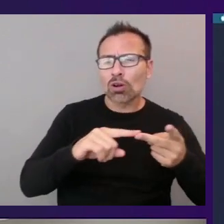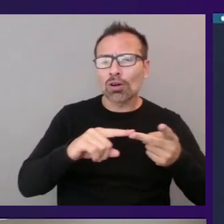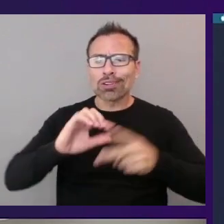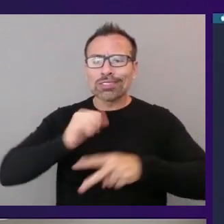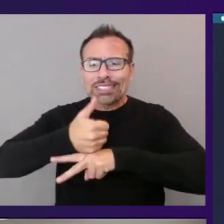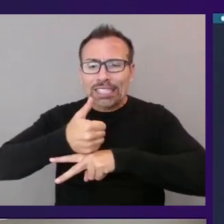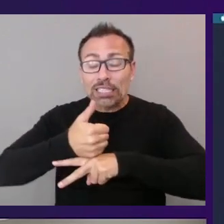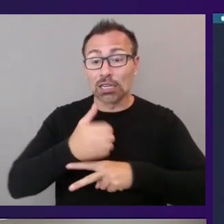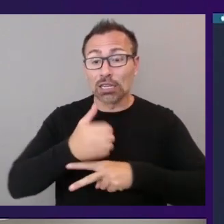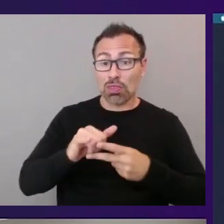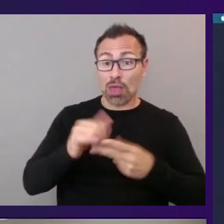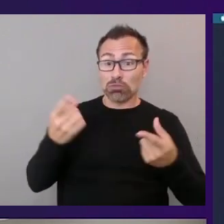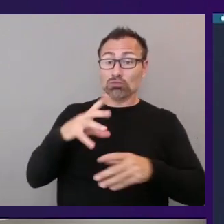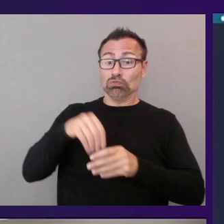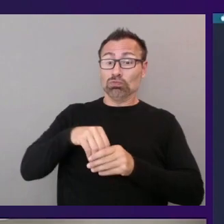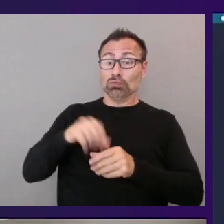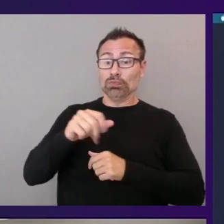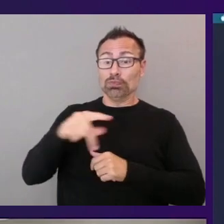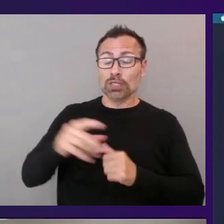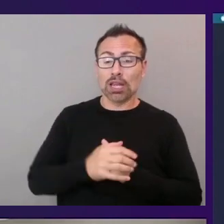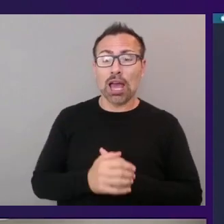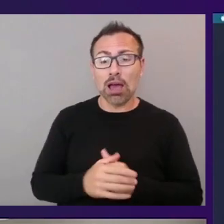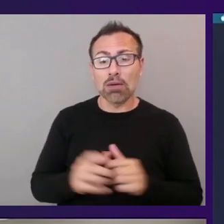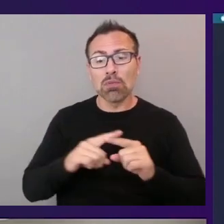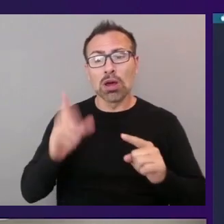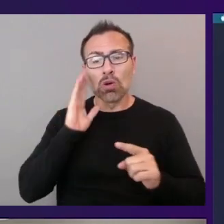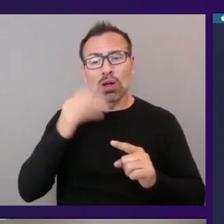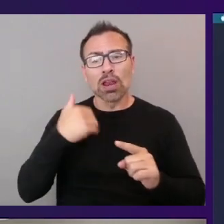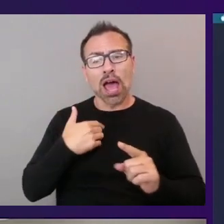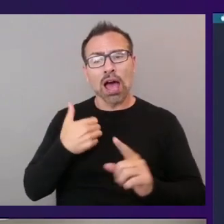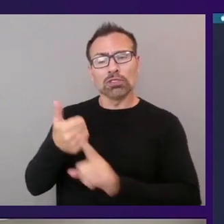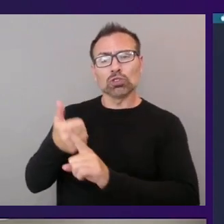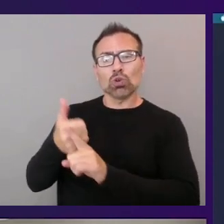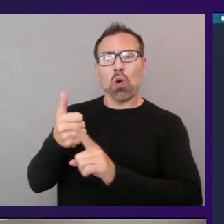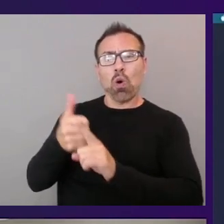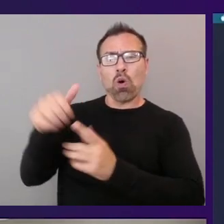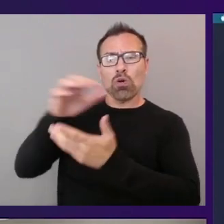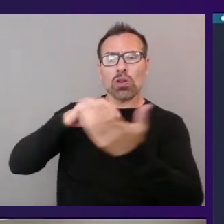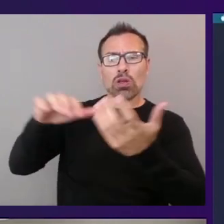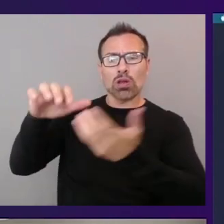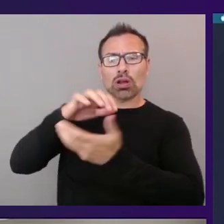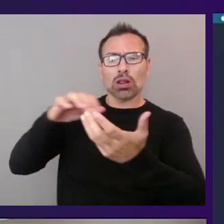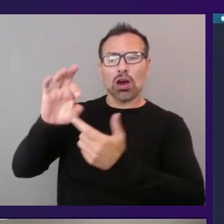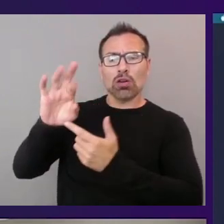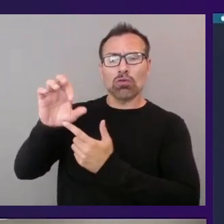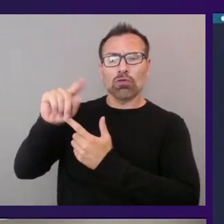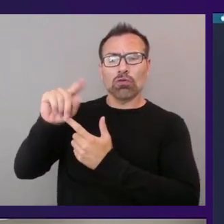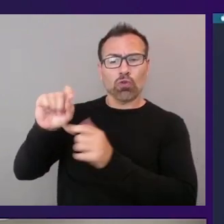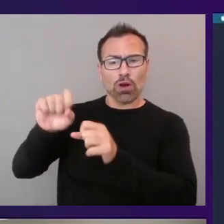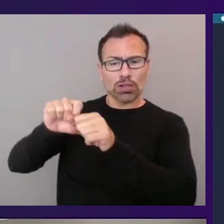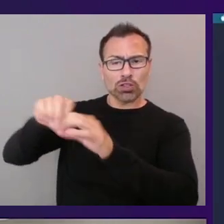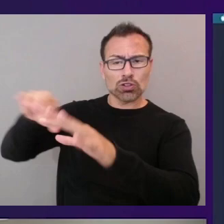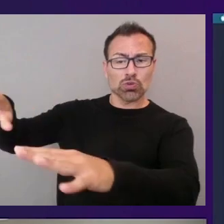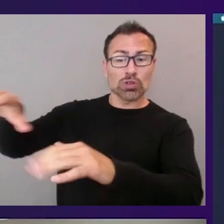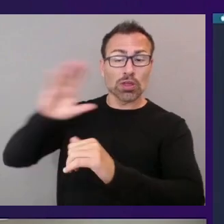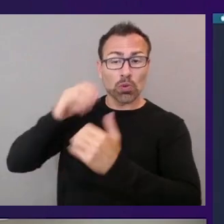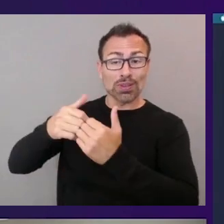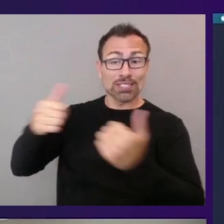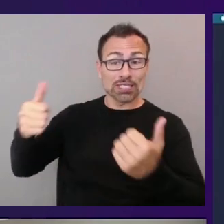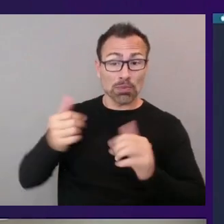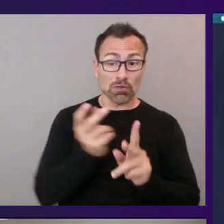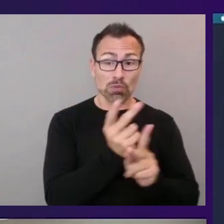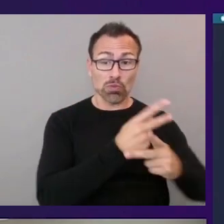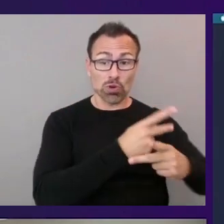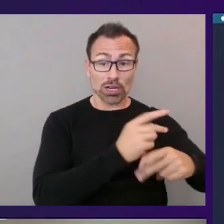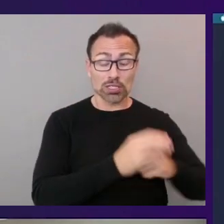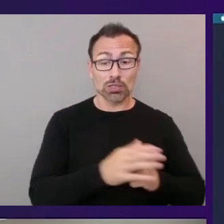own environment. So it would have its own CloudFront distribution, it'd be separate from my production environment, but it would be a great